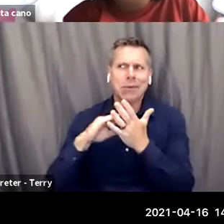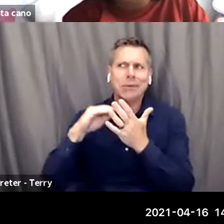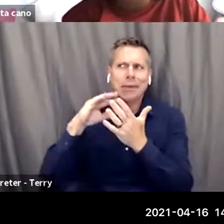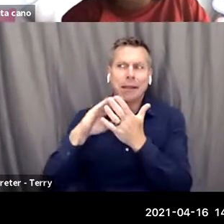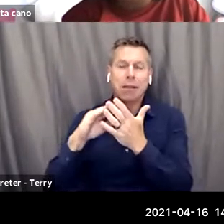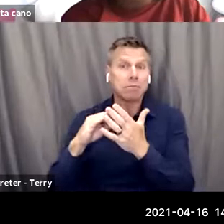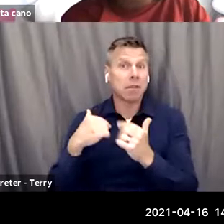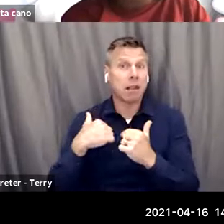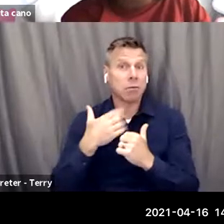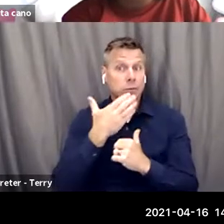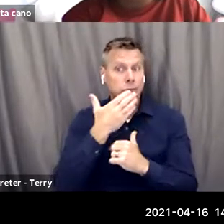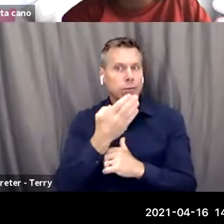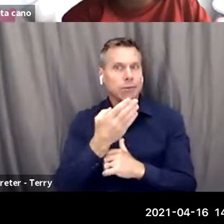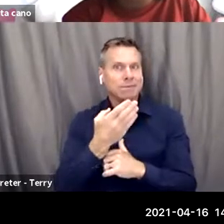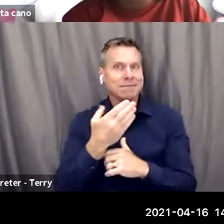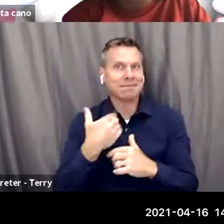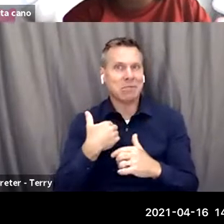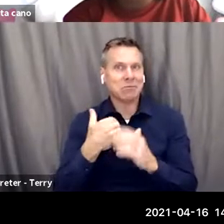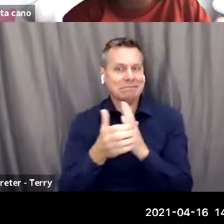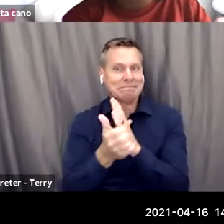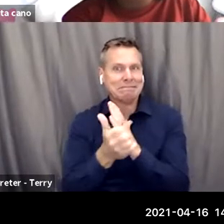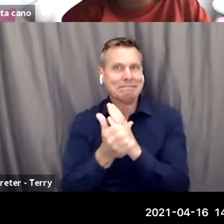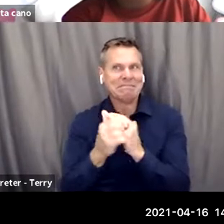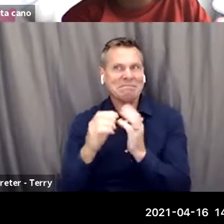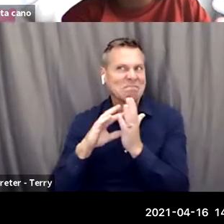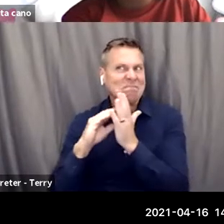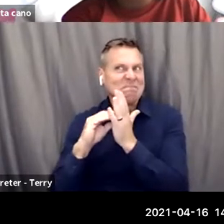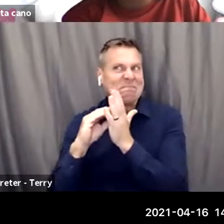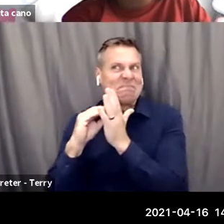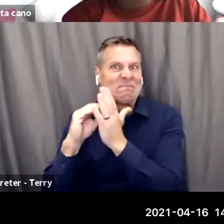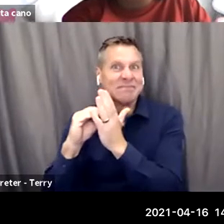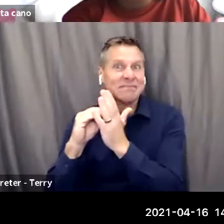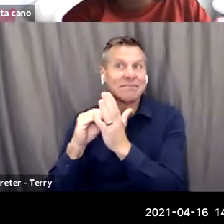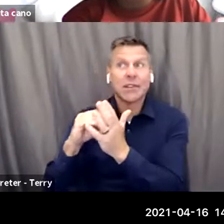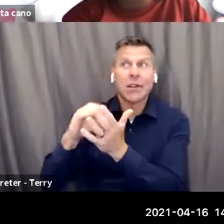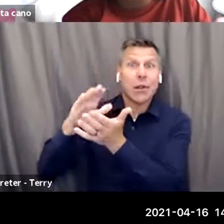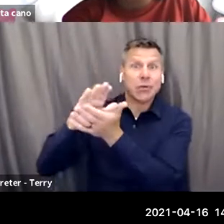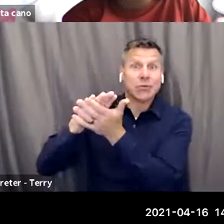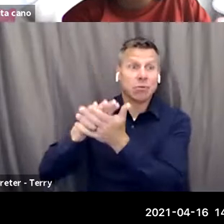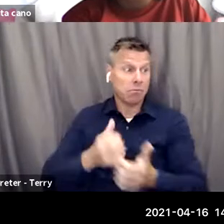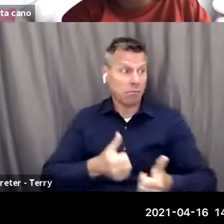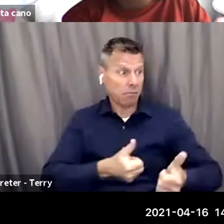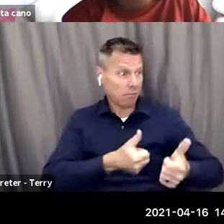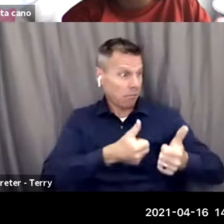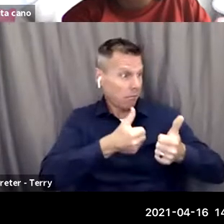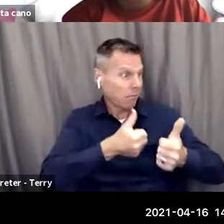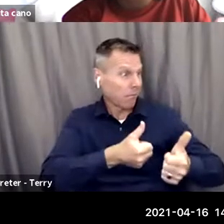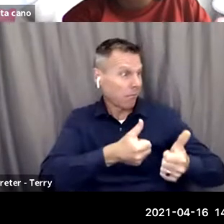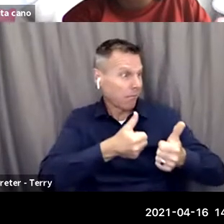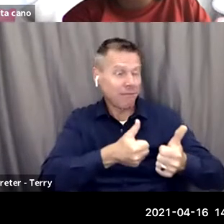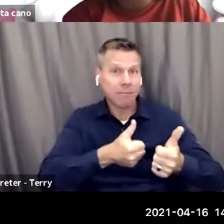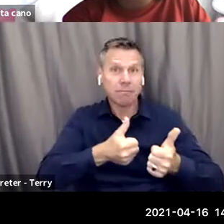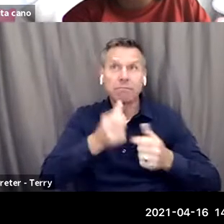at it. And the schools acknowledged that. And it was amazing to me. And I had